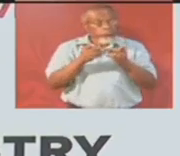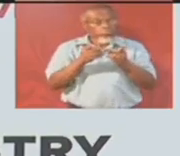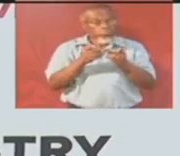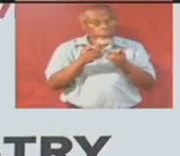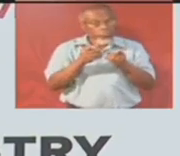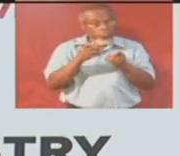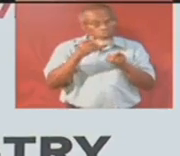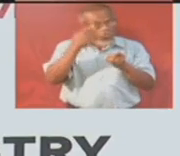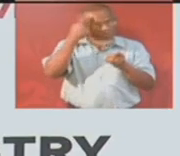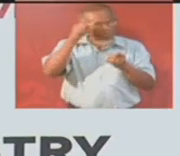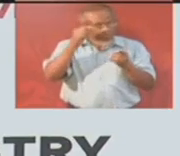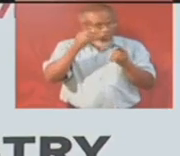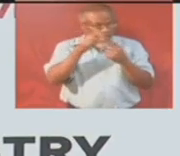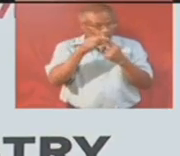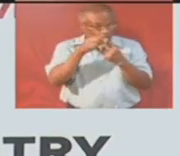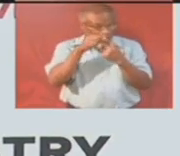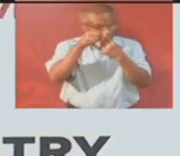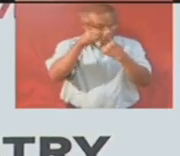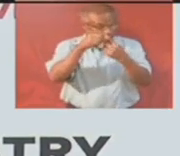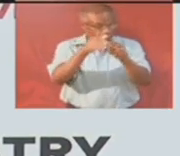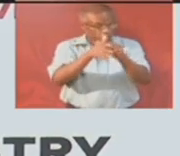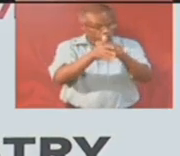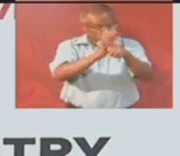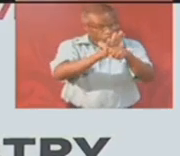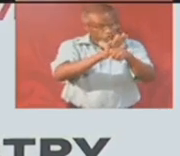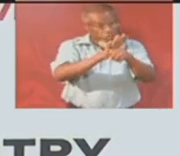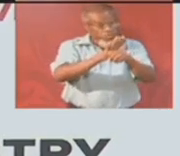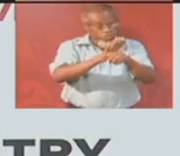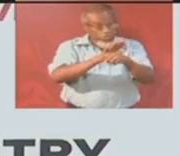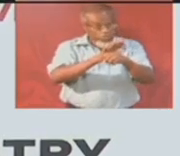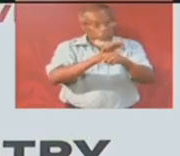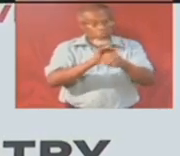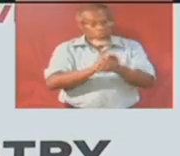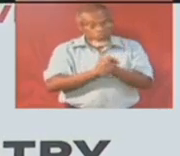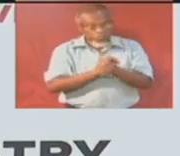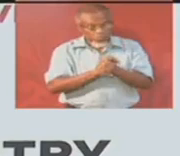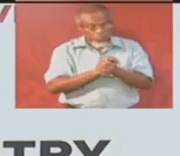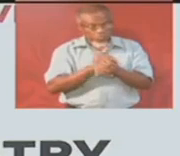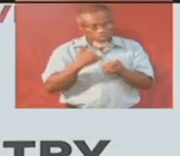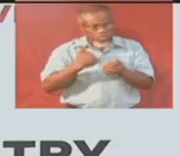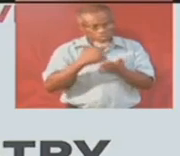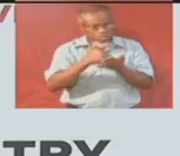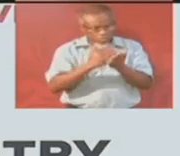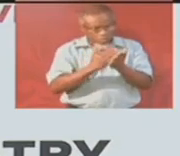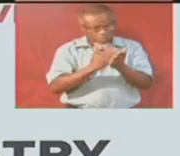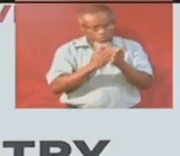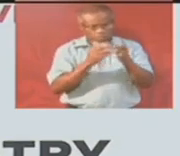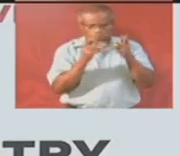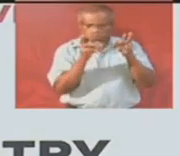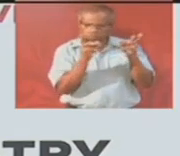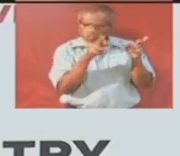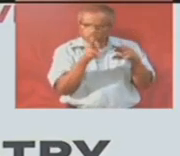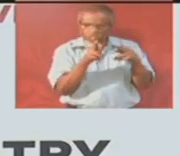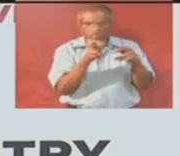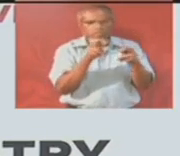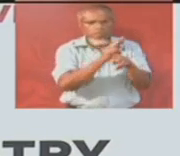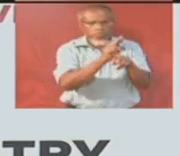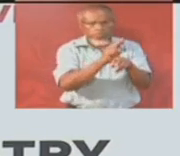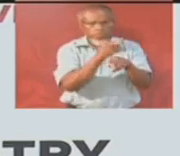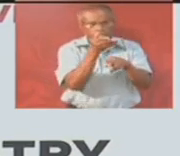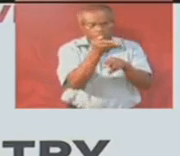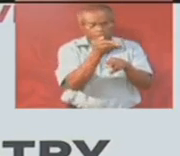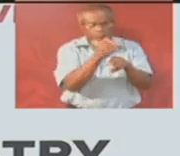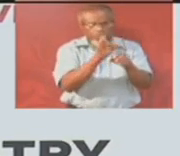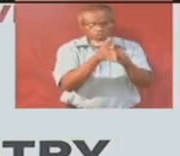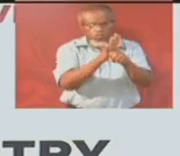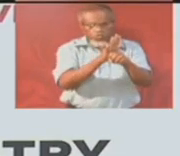over 70 ventilators dedicated to COVID. You may recall when Dr. Parkinson